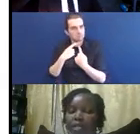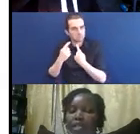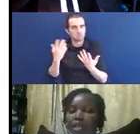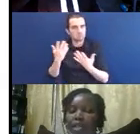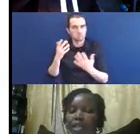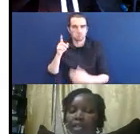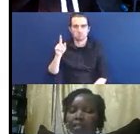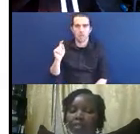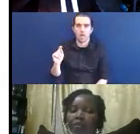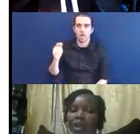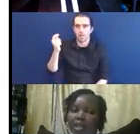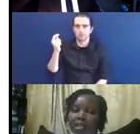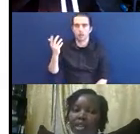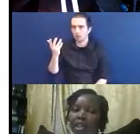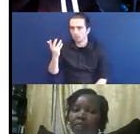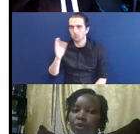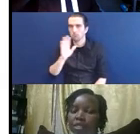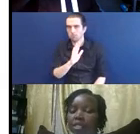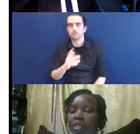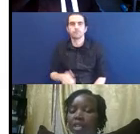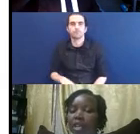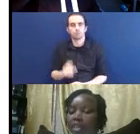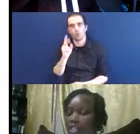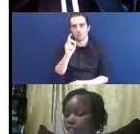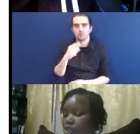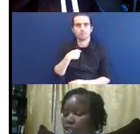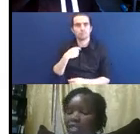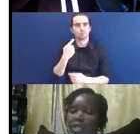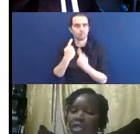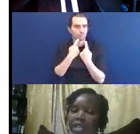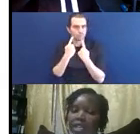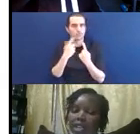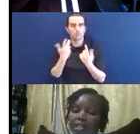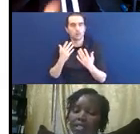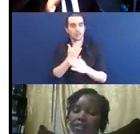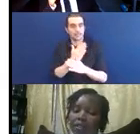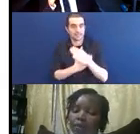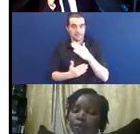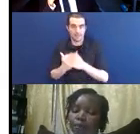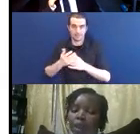employment in Kenya, work and livelihoods. And the situation in Kenya is